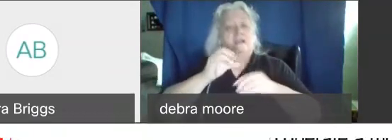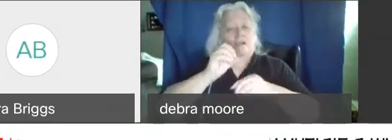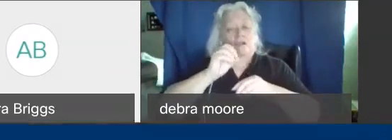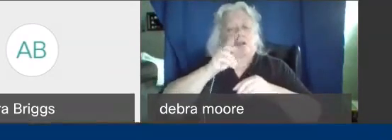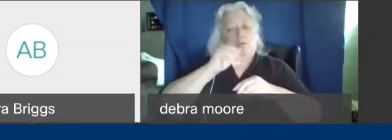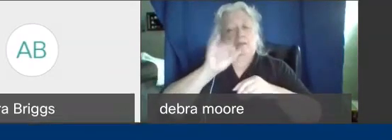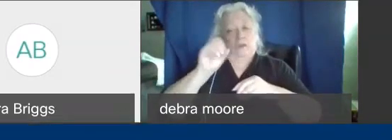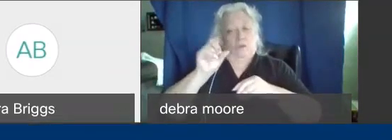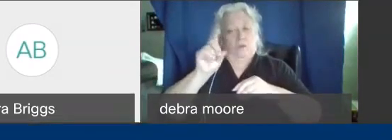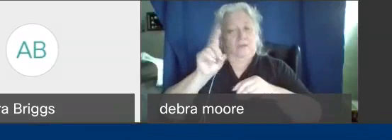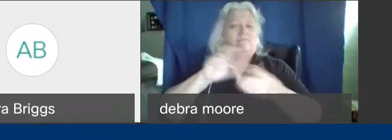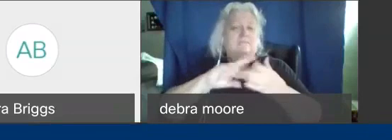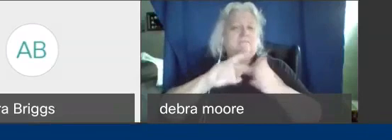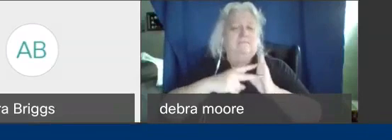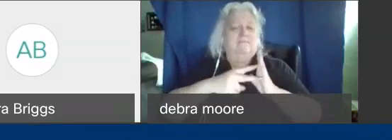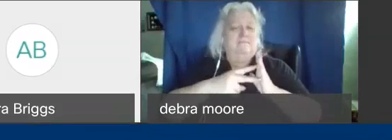container.